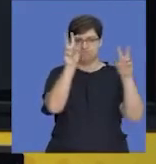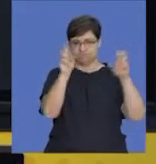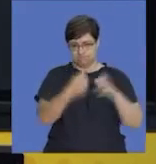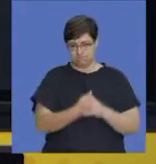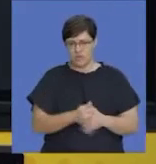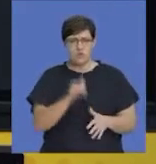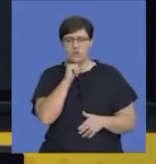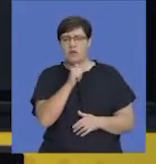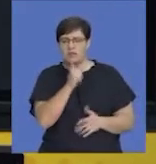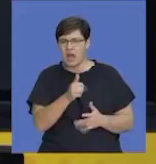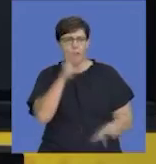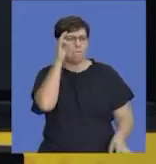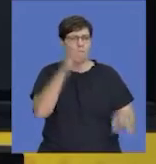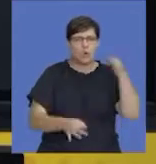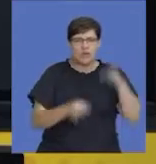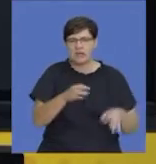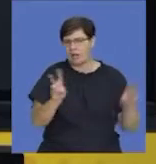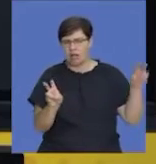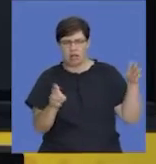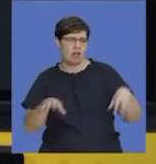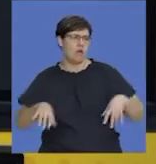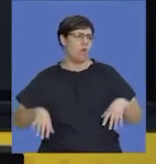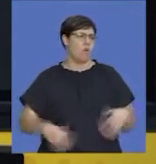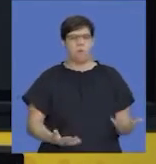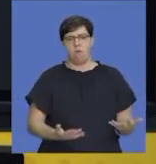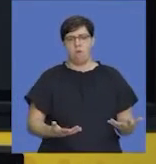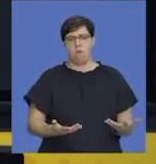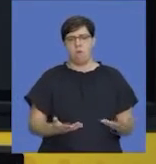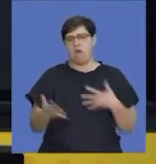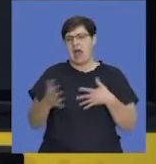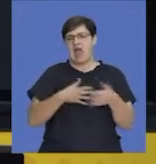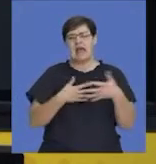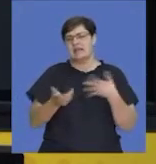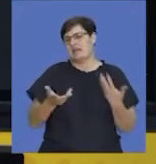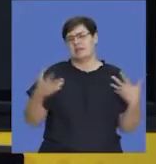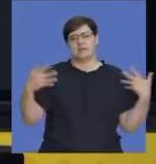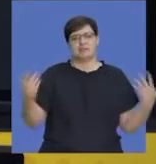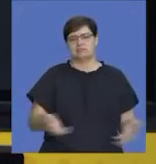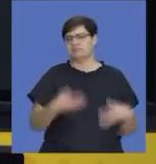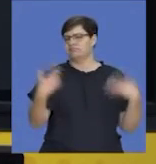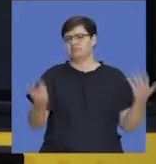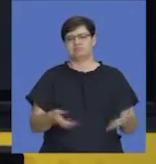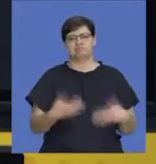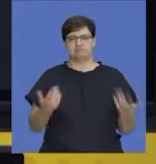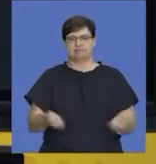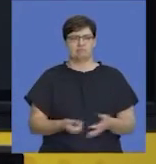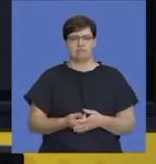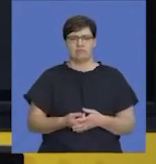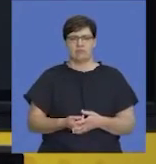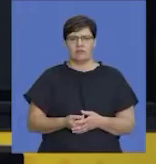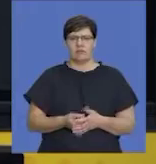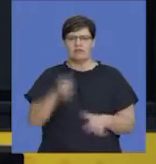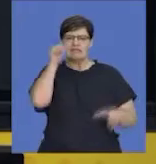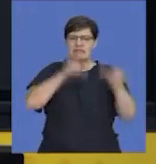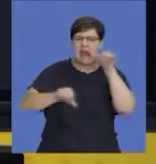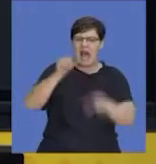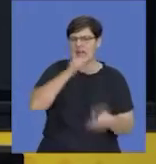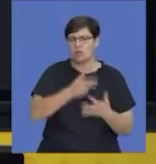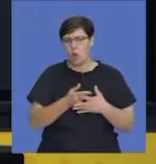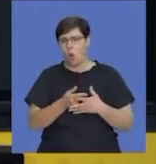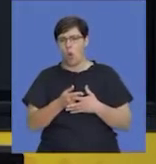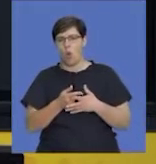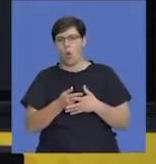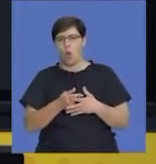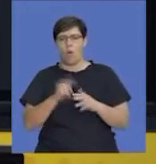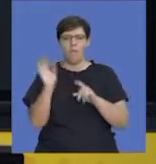it, even if it is a political quote or it's something dealing with some sort of science